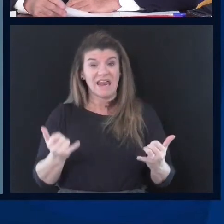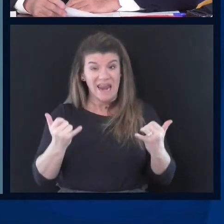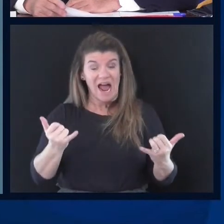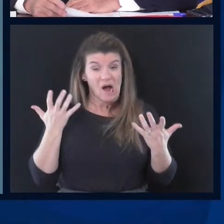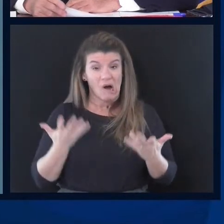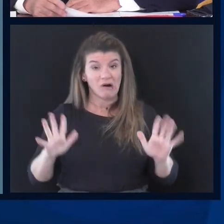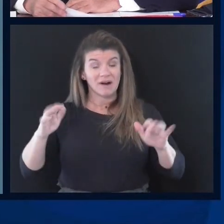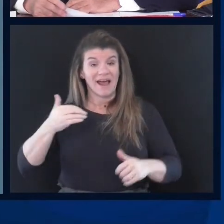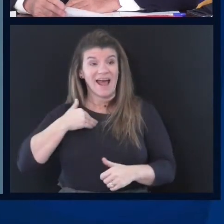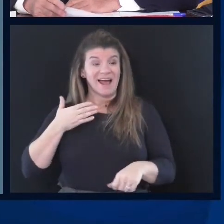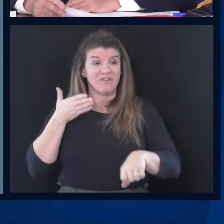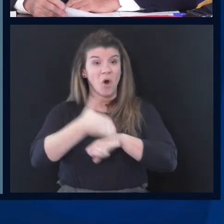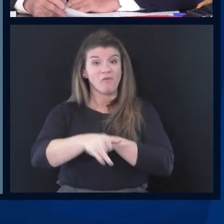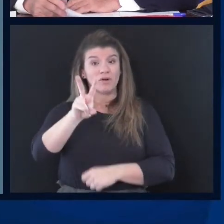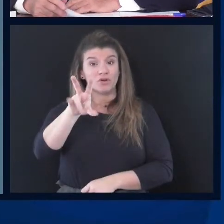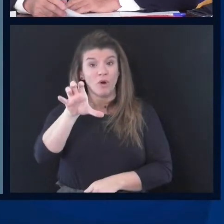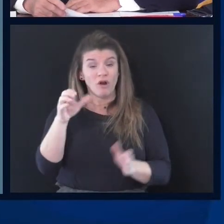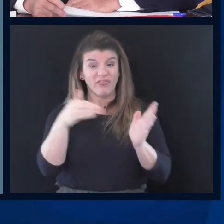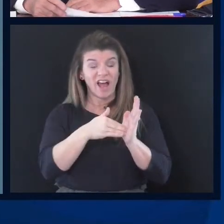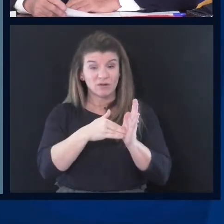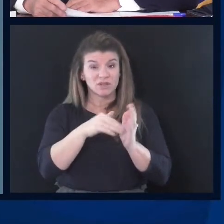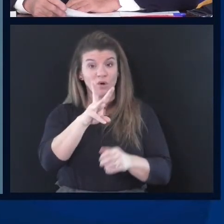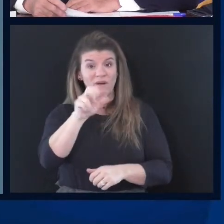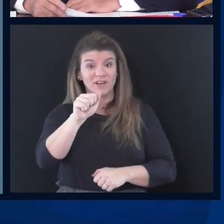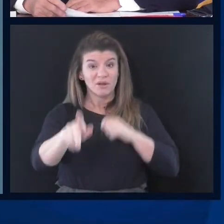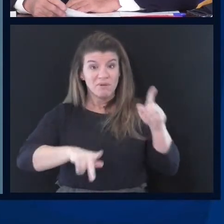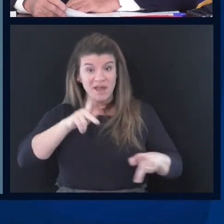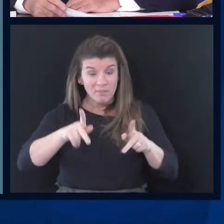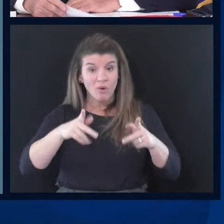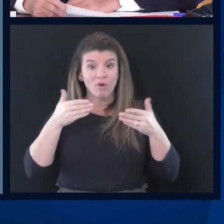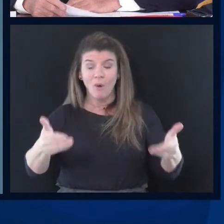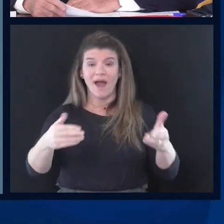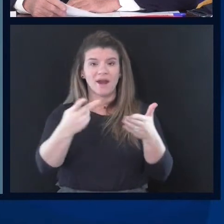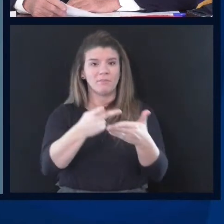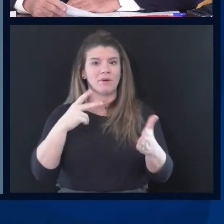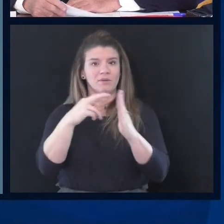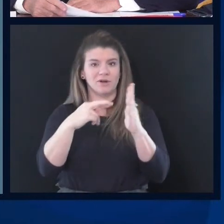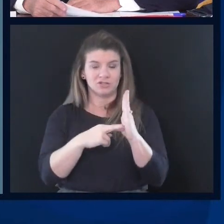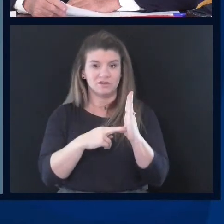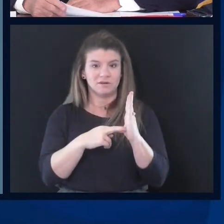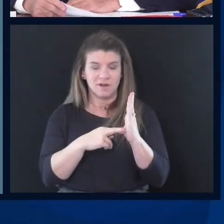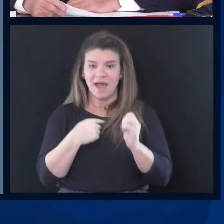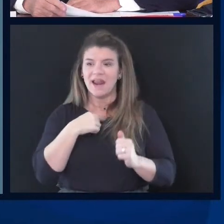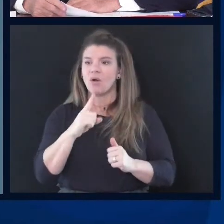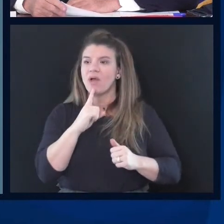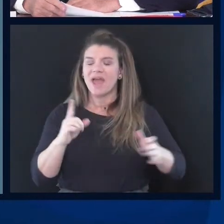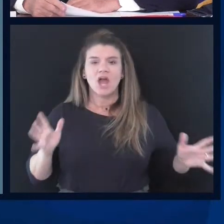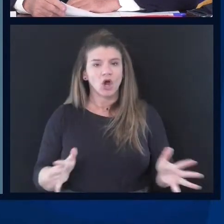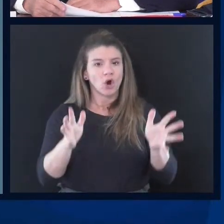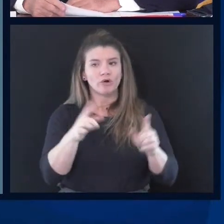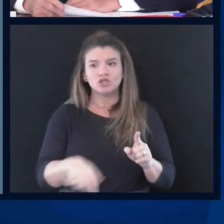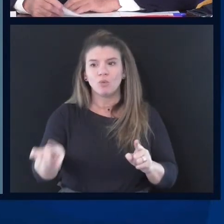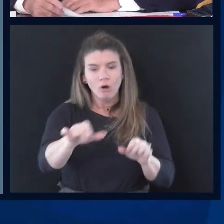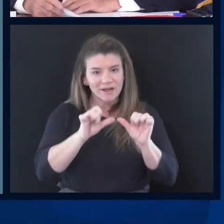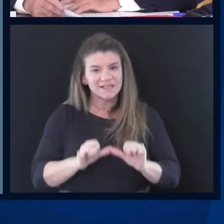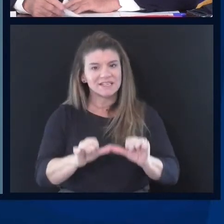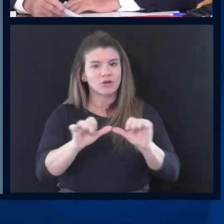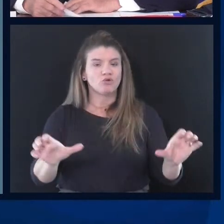over 200,000 West Virginians have now pre-registered, and I encourage them to continue to